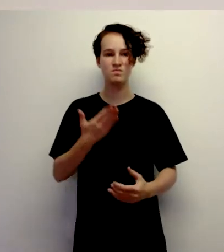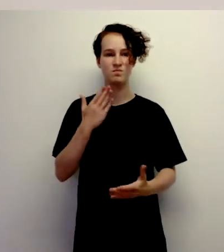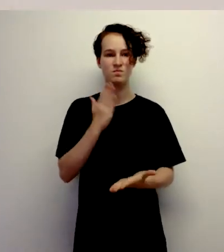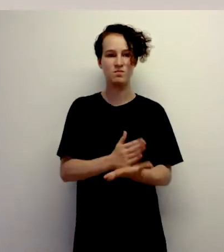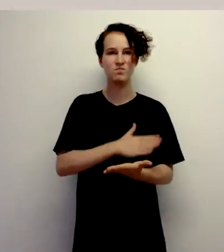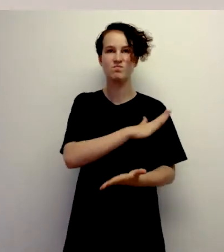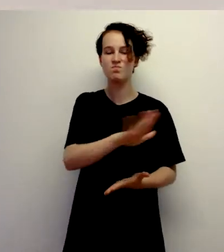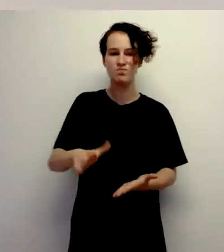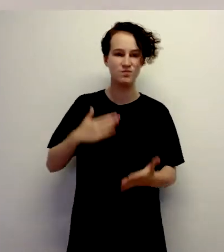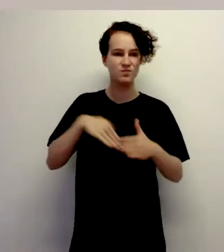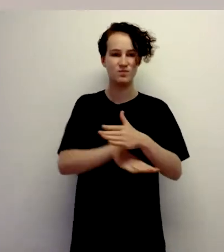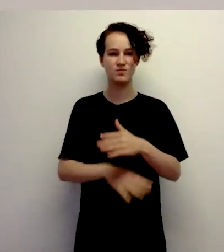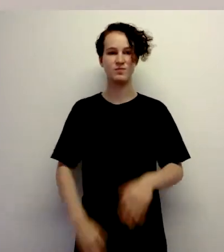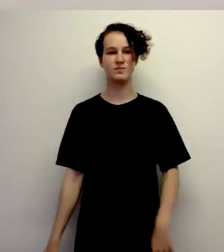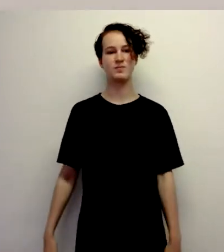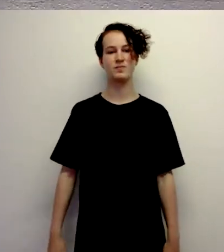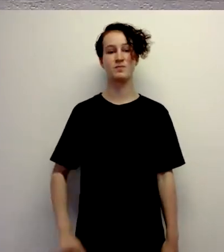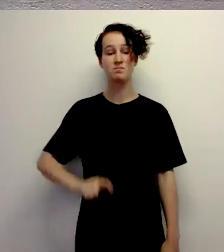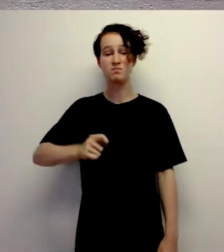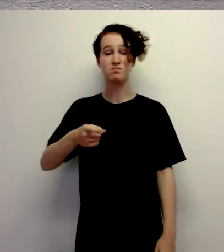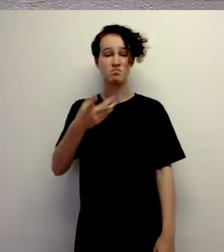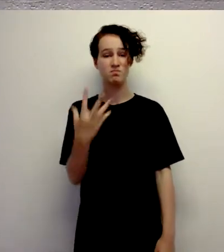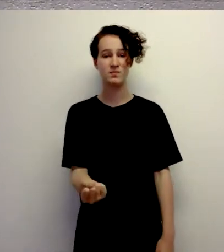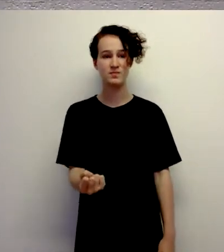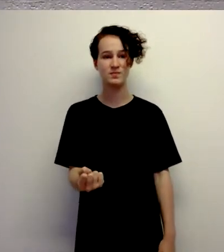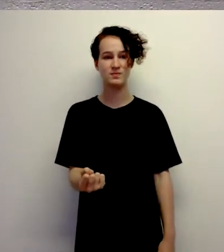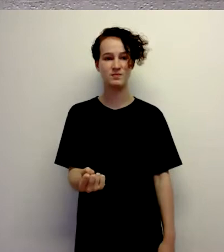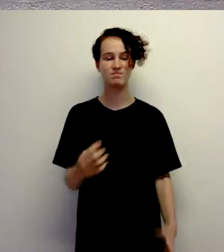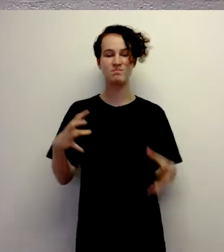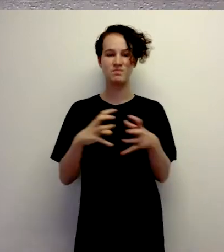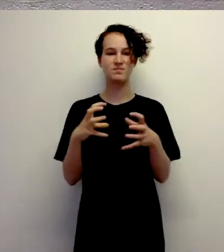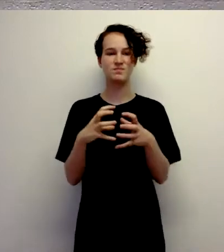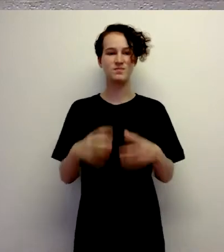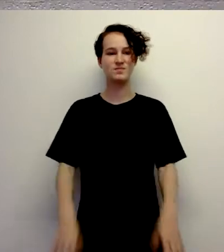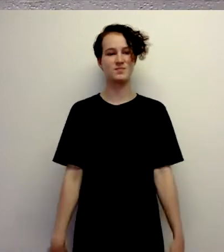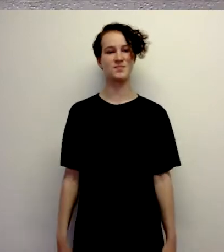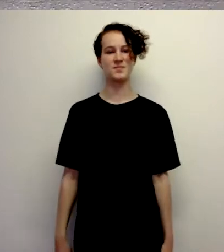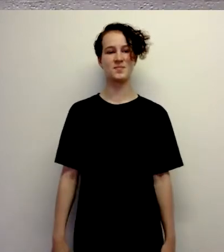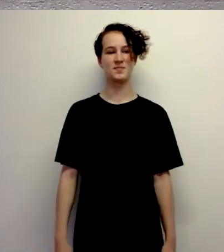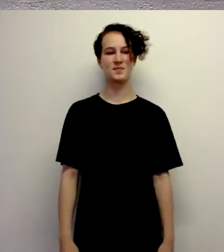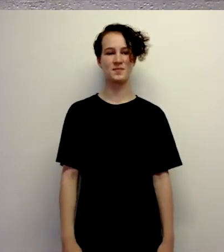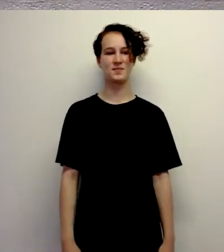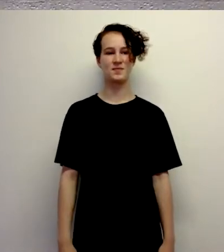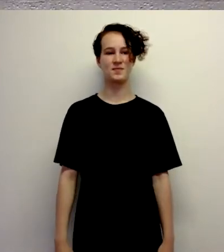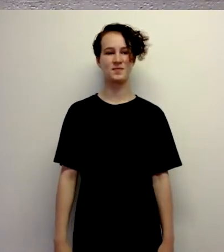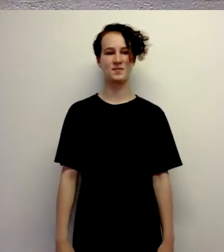And you will have a ball like that at the end.